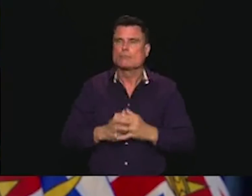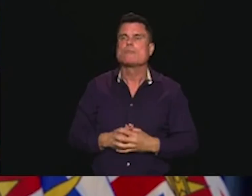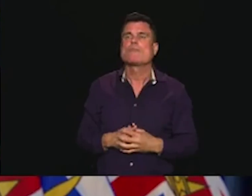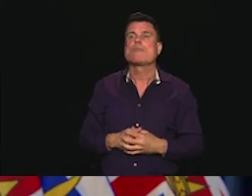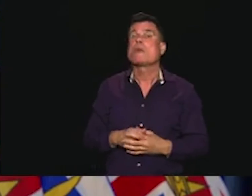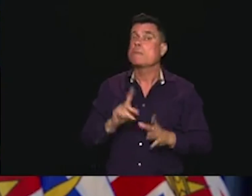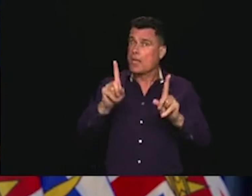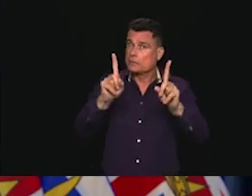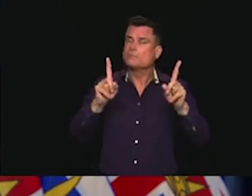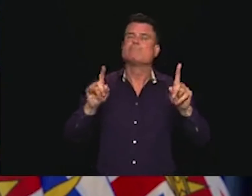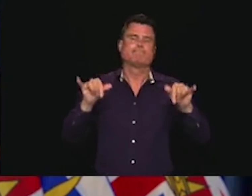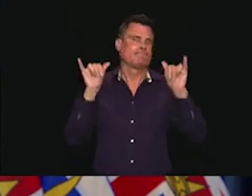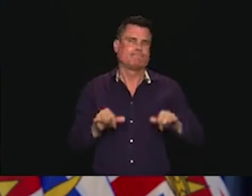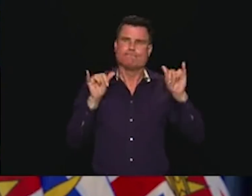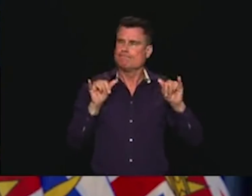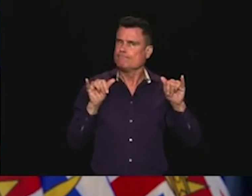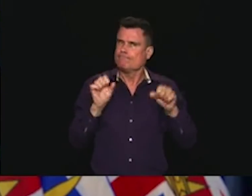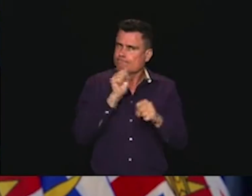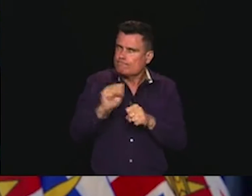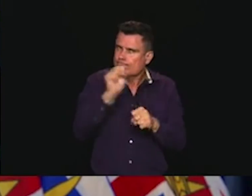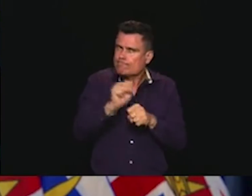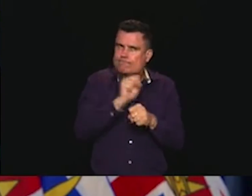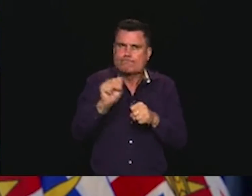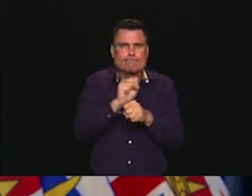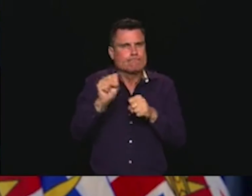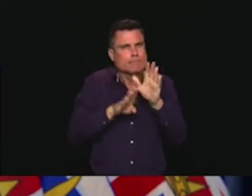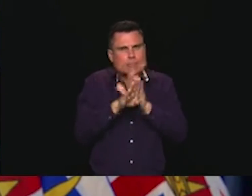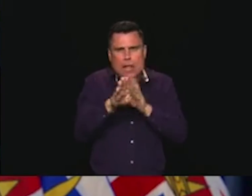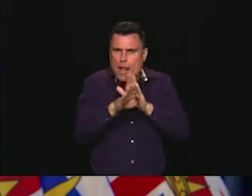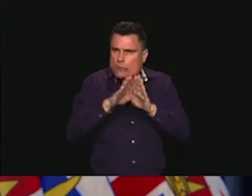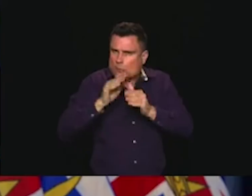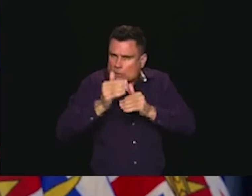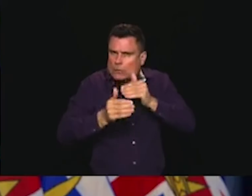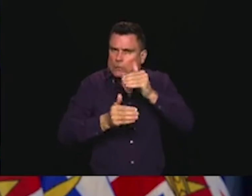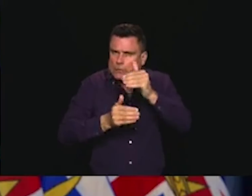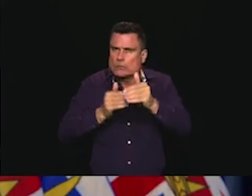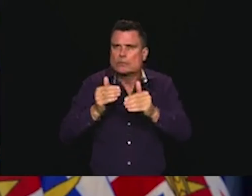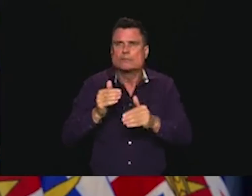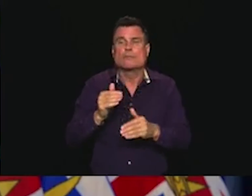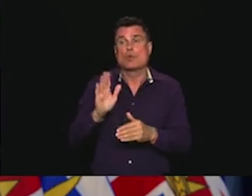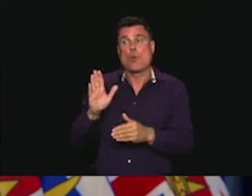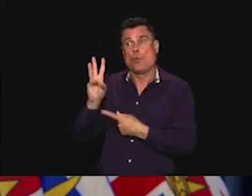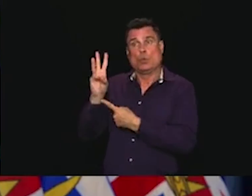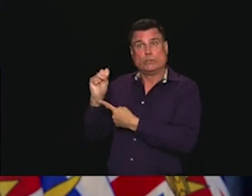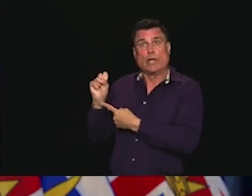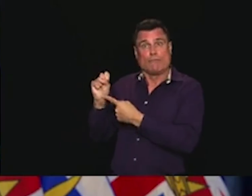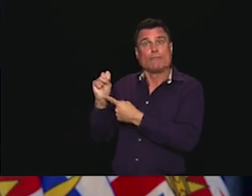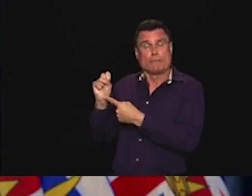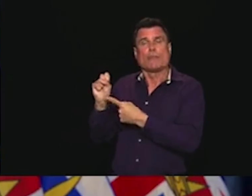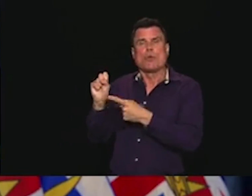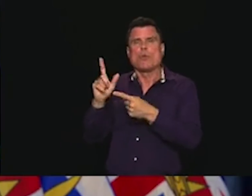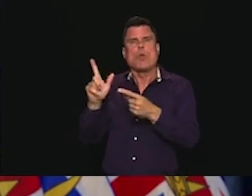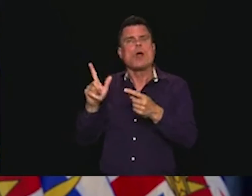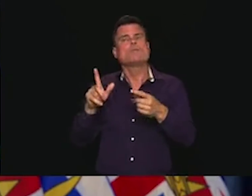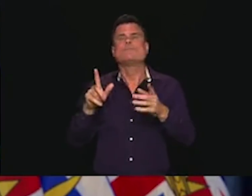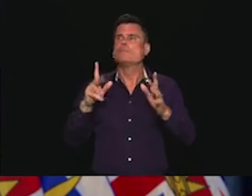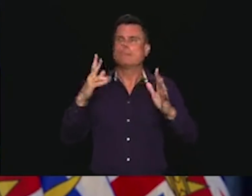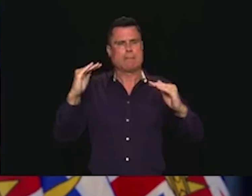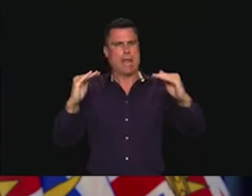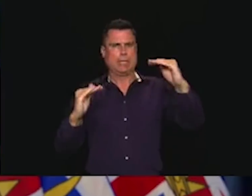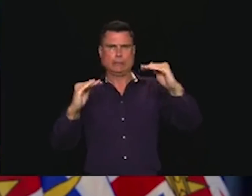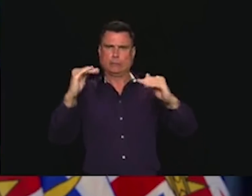have a COVID-19 safety plan in place. And this is a way of us all being explicit about the things, the measures that we are